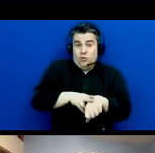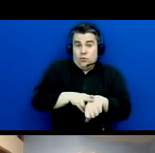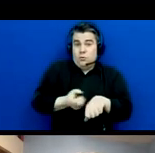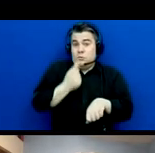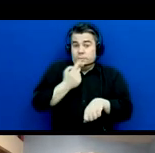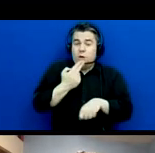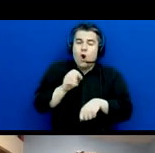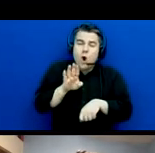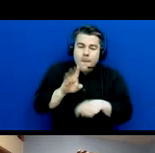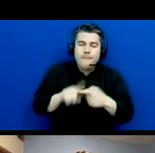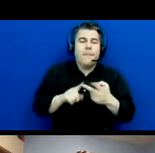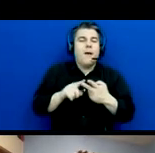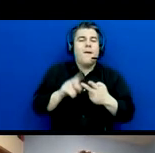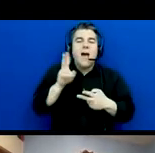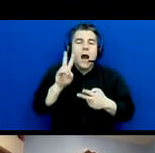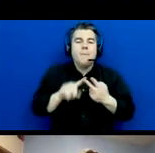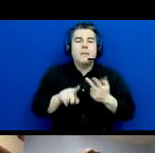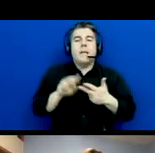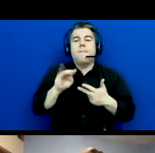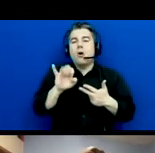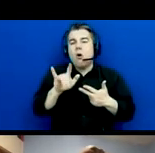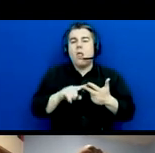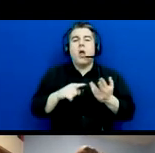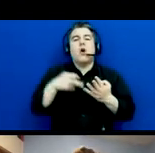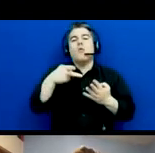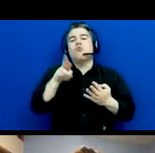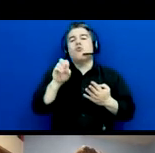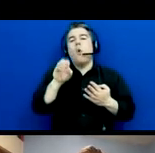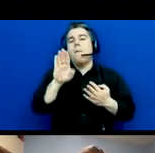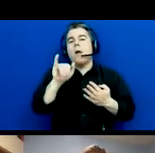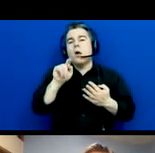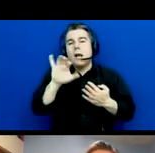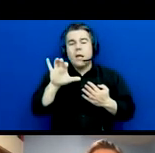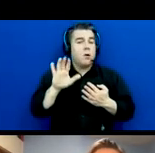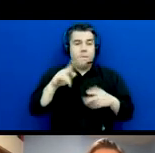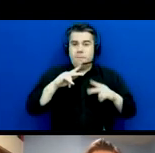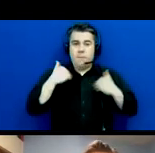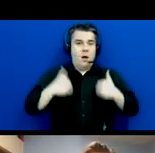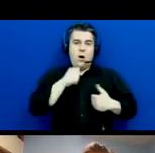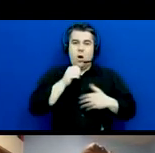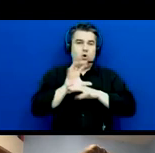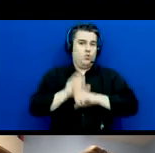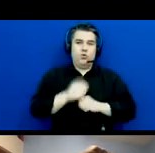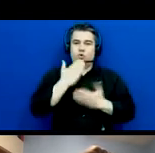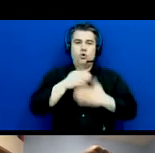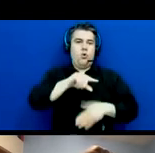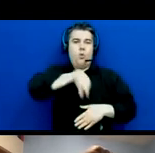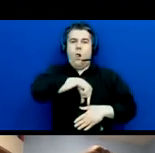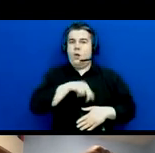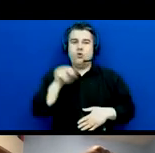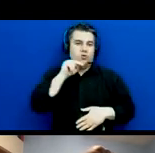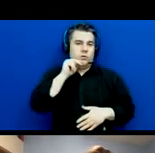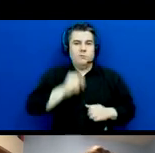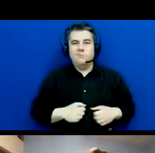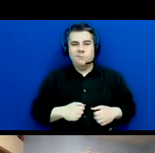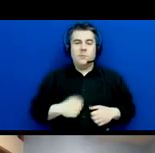herbs and vitamins and minerals and probiotics, your body is not necessarily used to that quality of nutrition. We tend